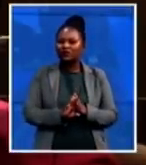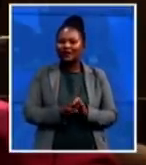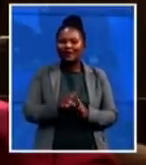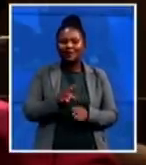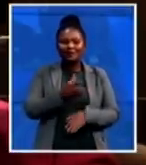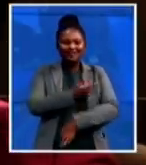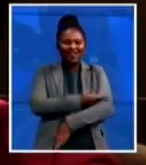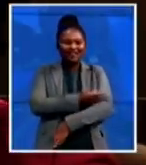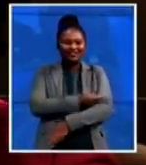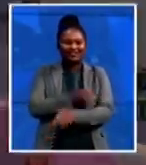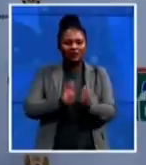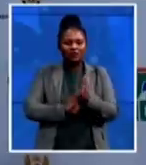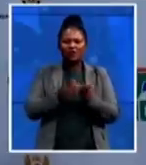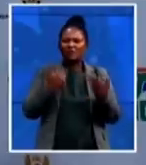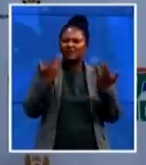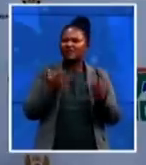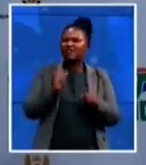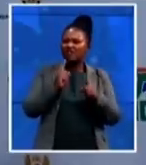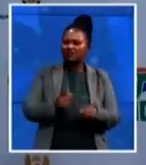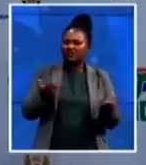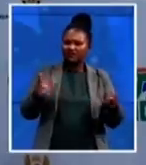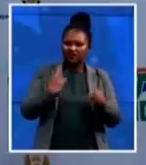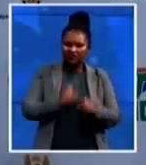question. On the declaration,